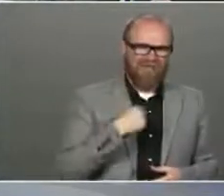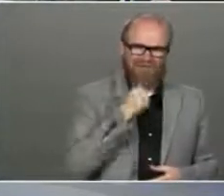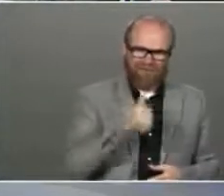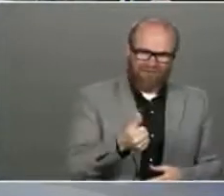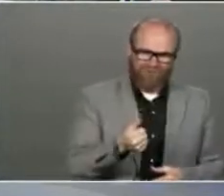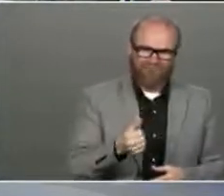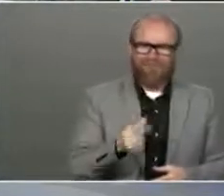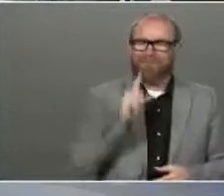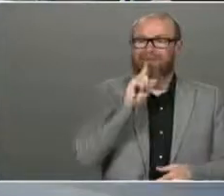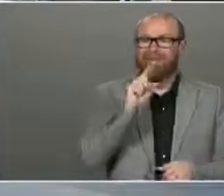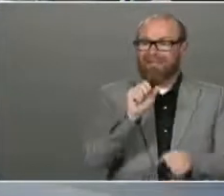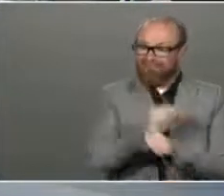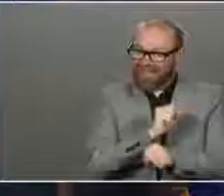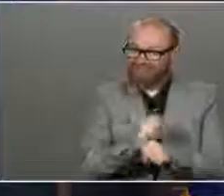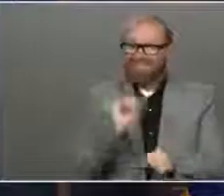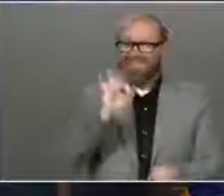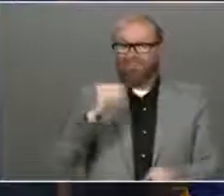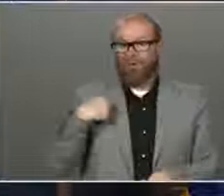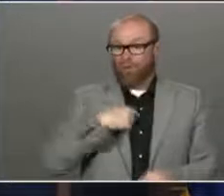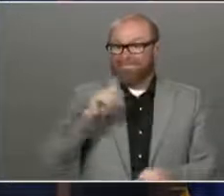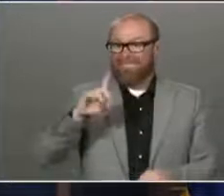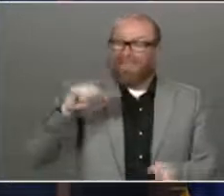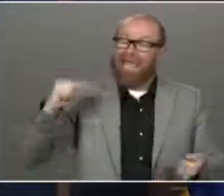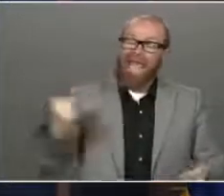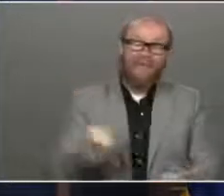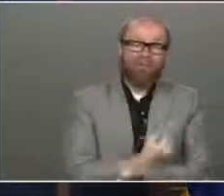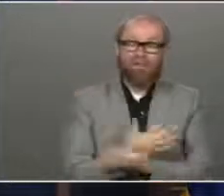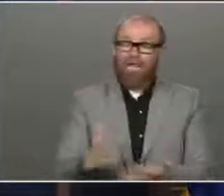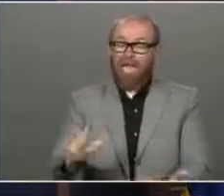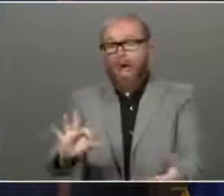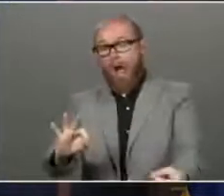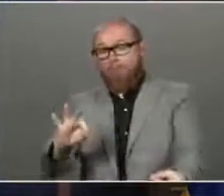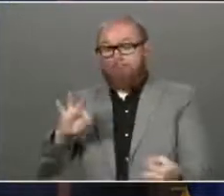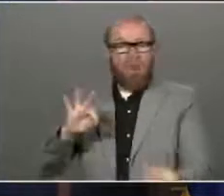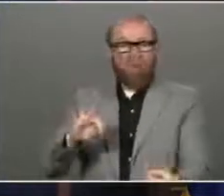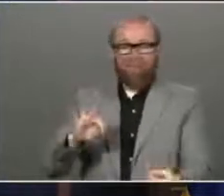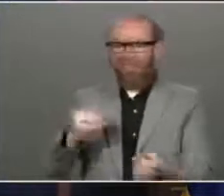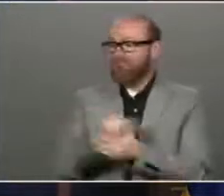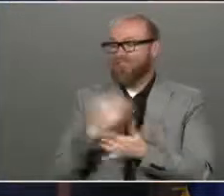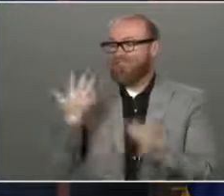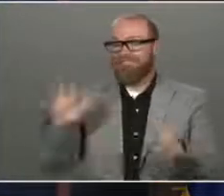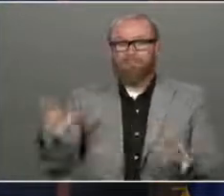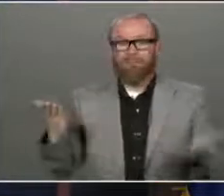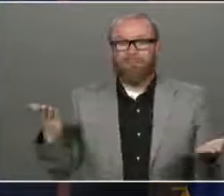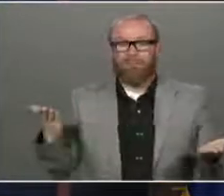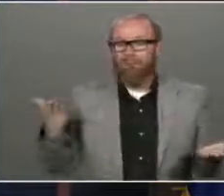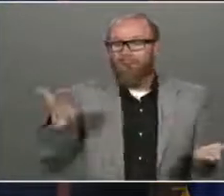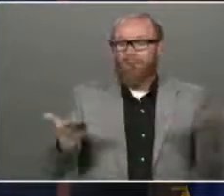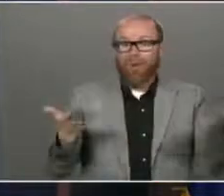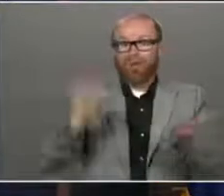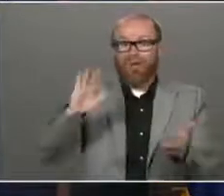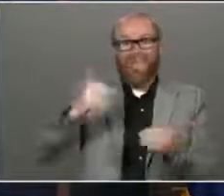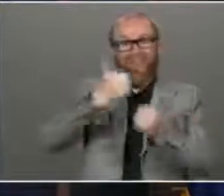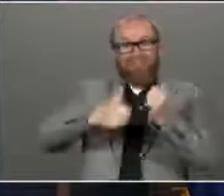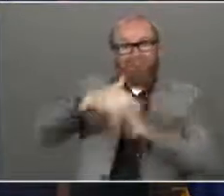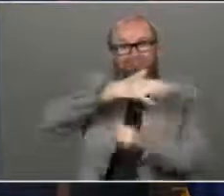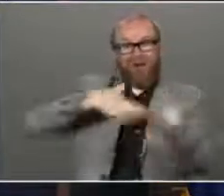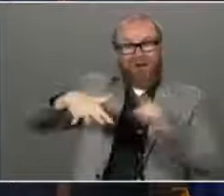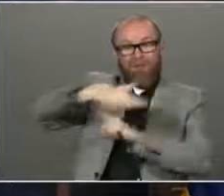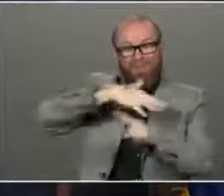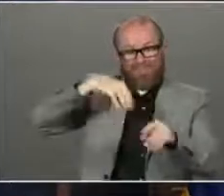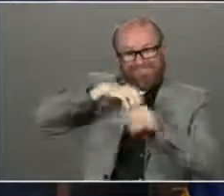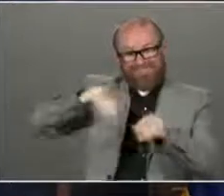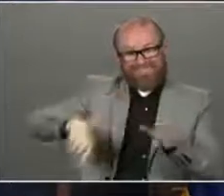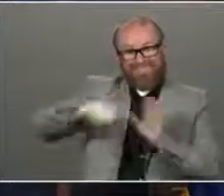And in fact, if we did everything that has ever been proposed by every environmentalist in this state,